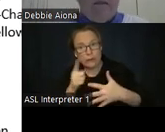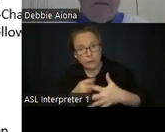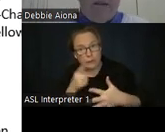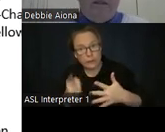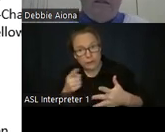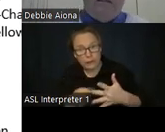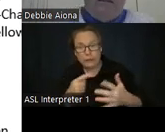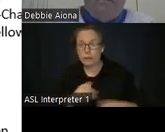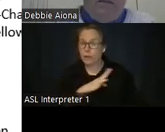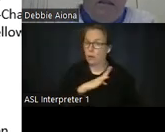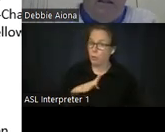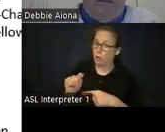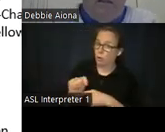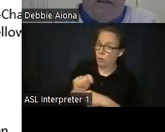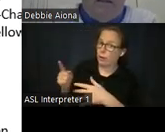got that, or they went to this